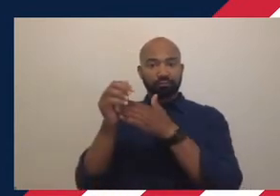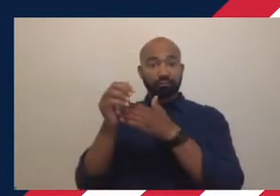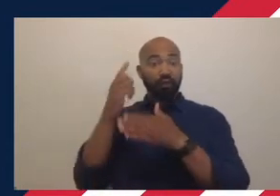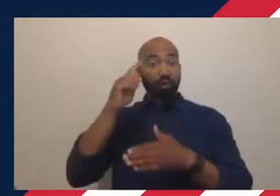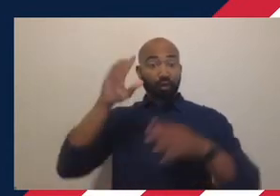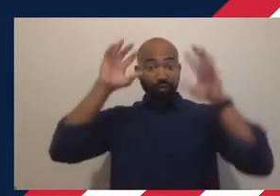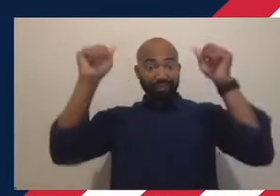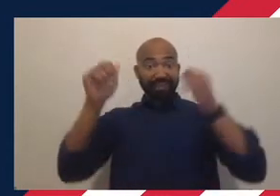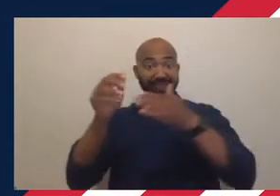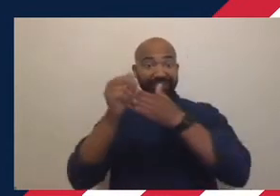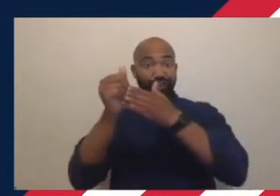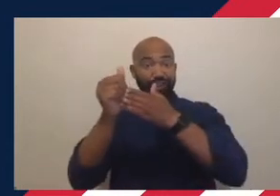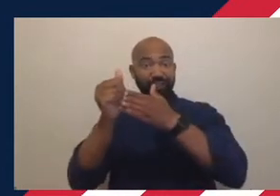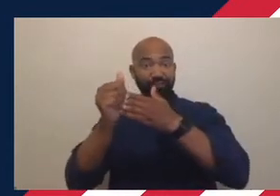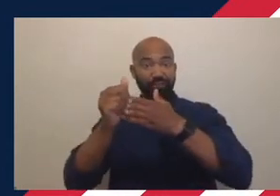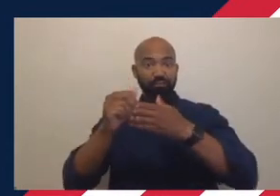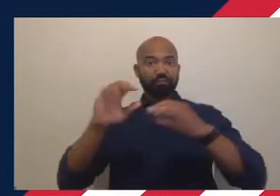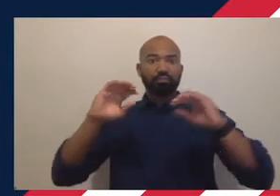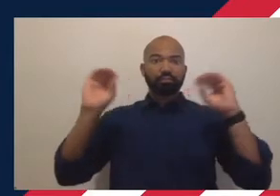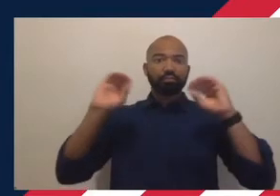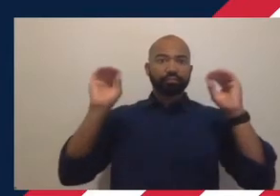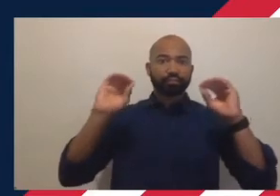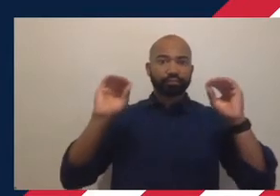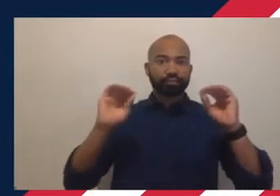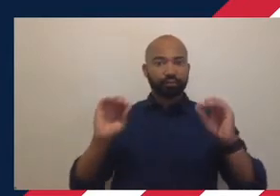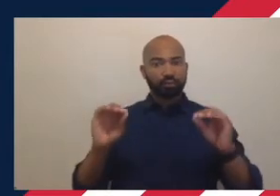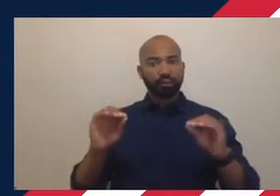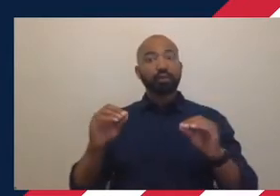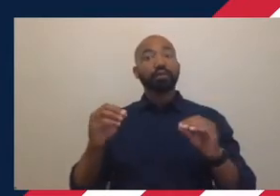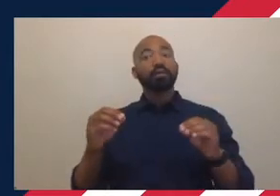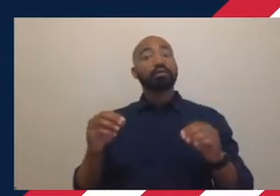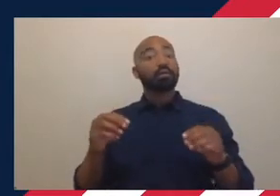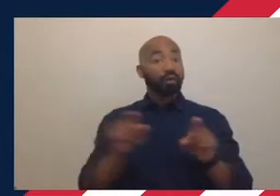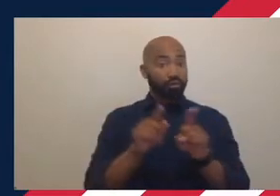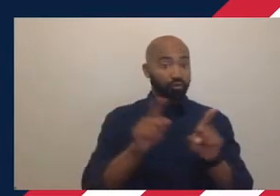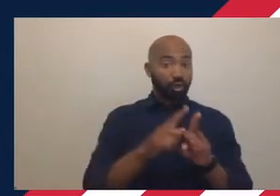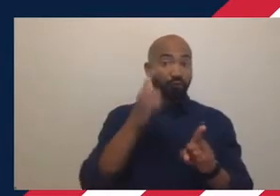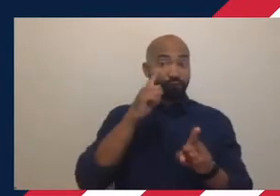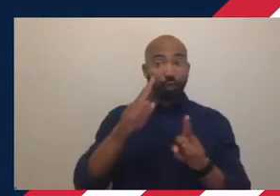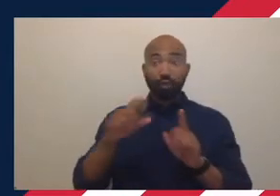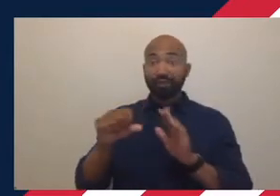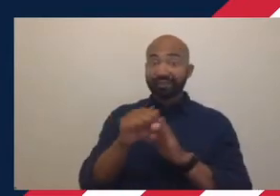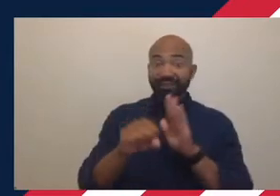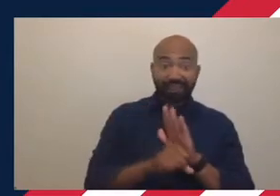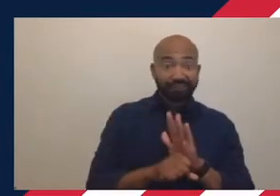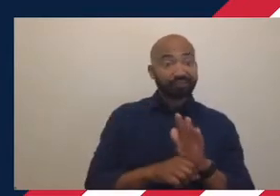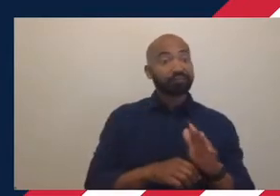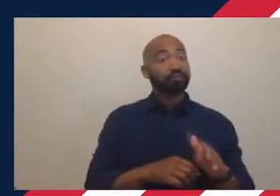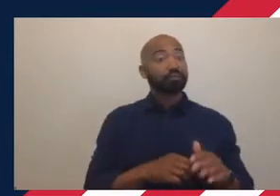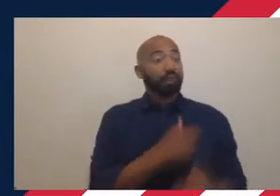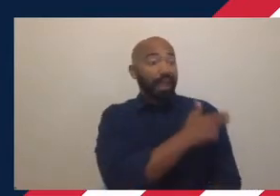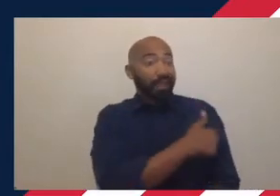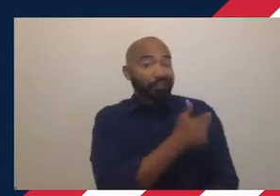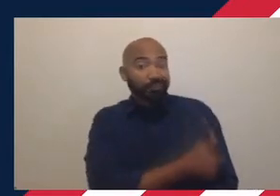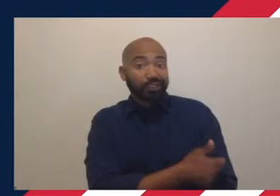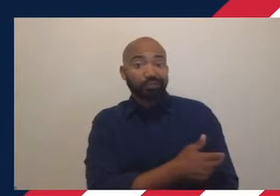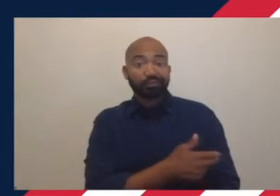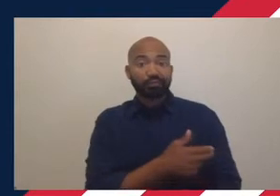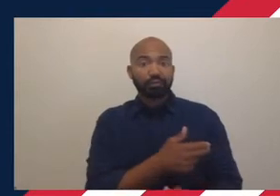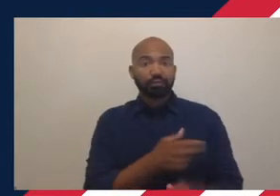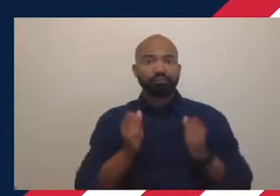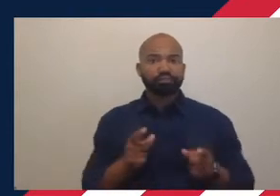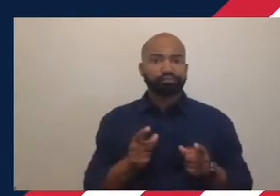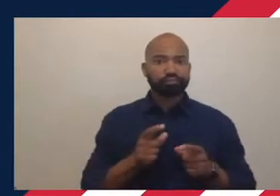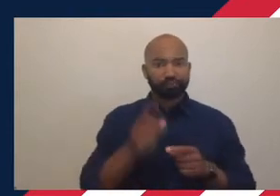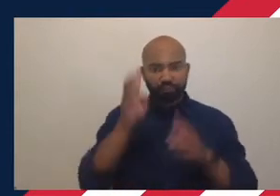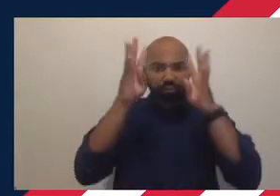level, like I said before, states and individual hospitals were left scrambling to make their own policies on the fly,